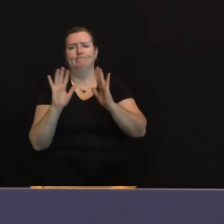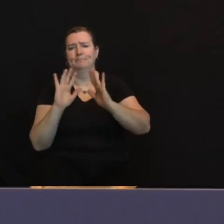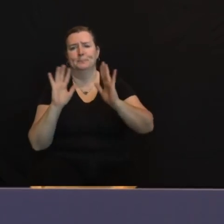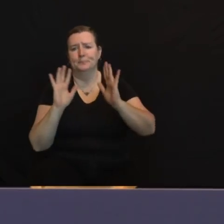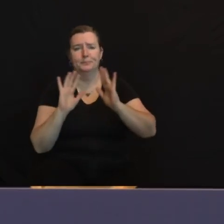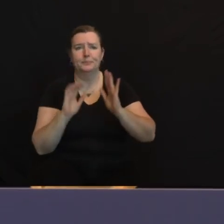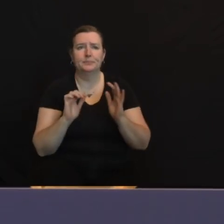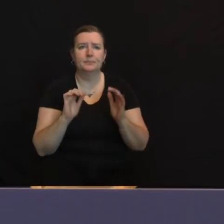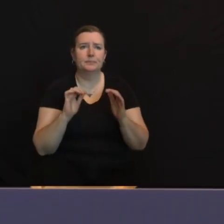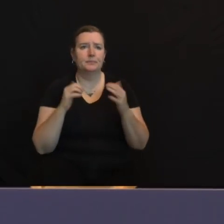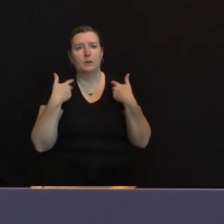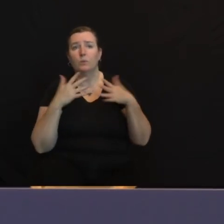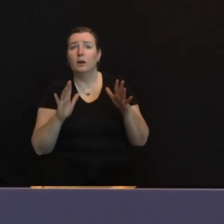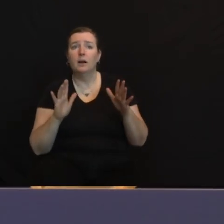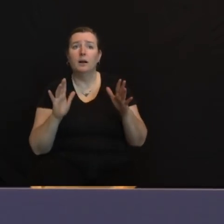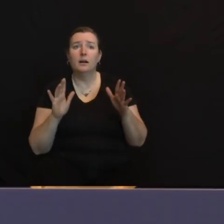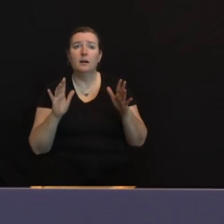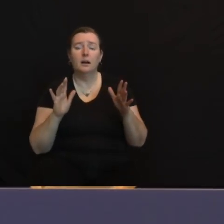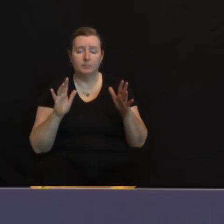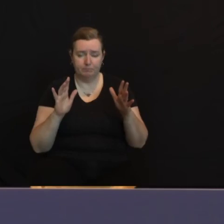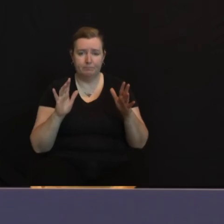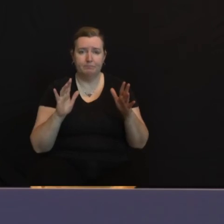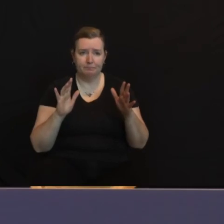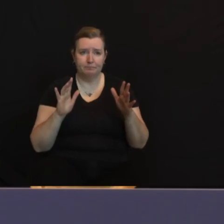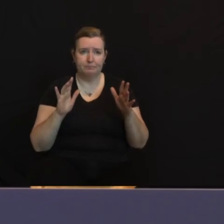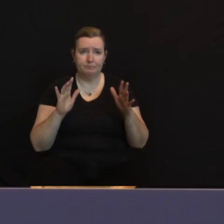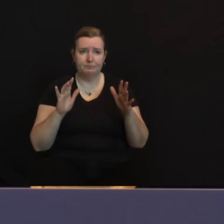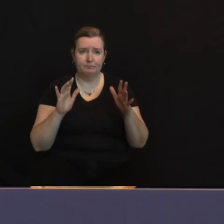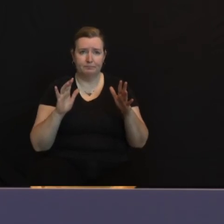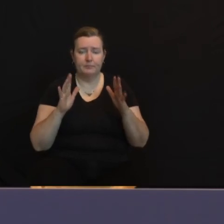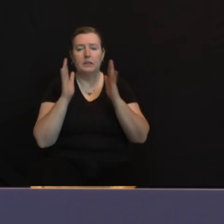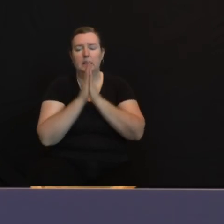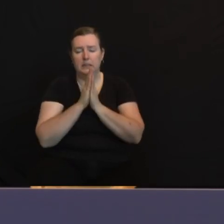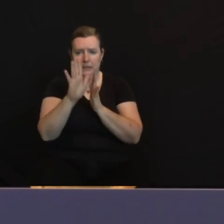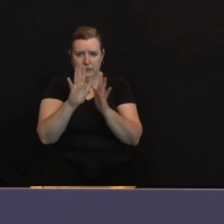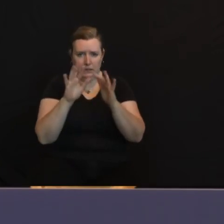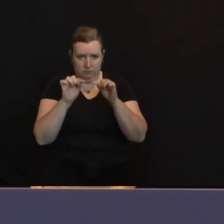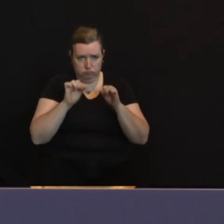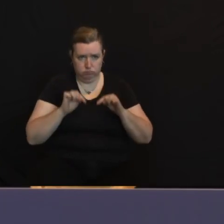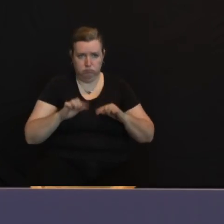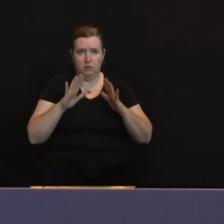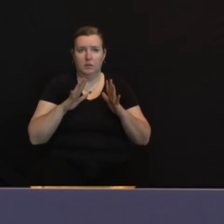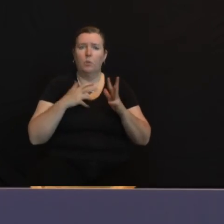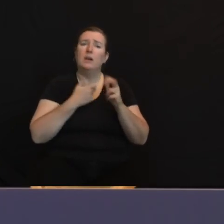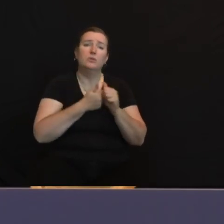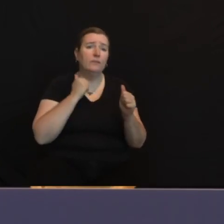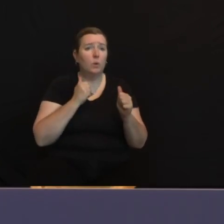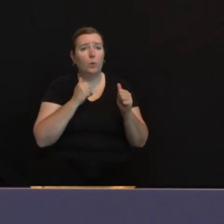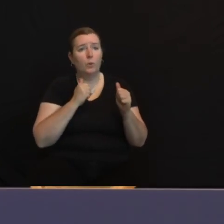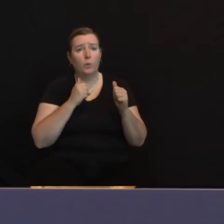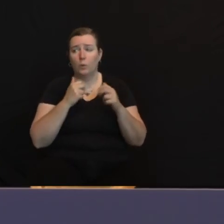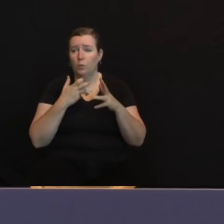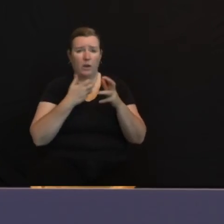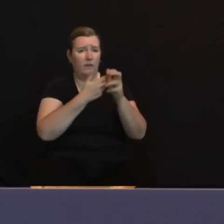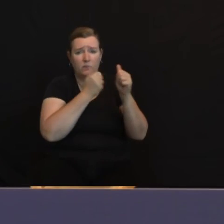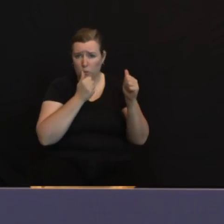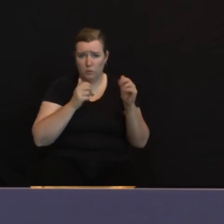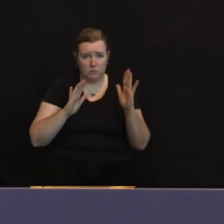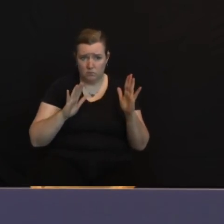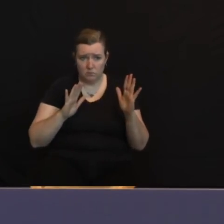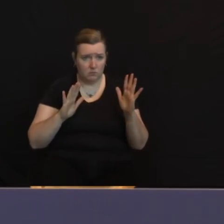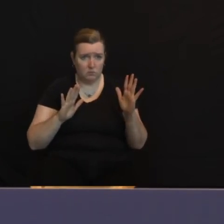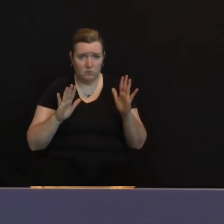I don't want to, what I don't want to do and I want to avoid, and we want to avoid it as best we can,